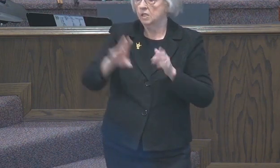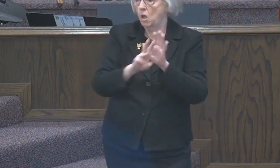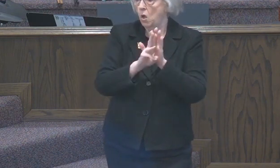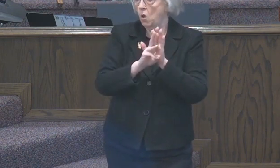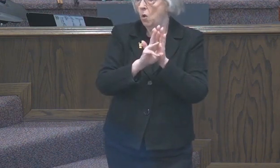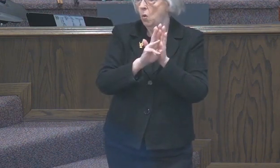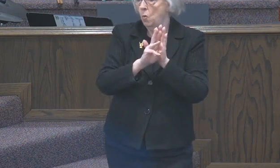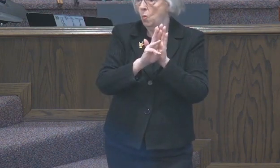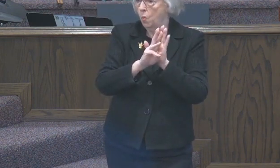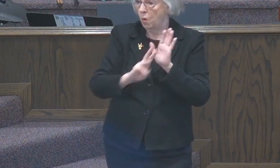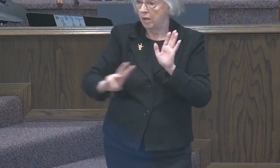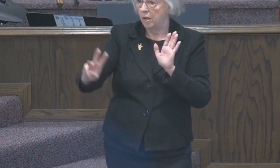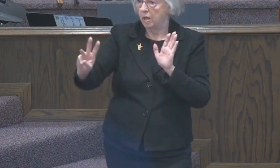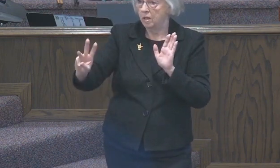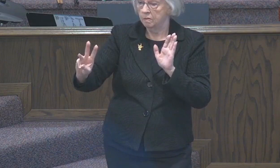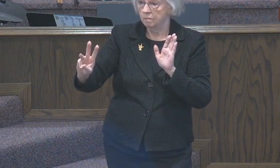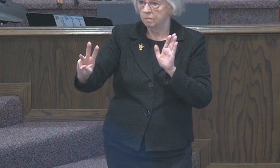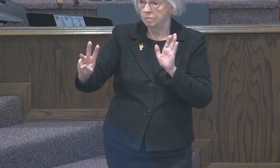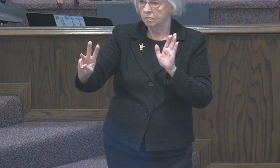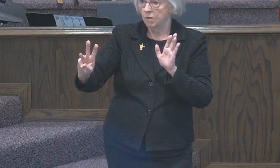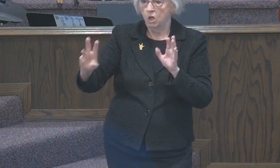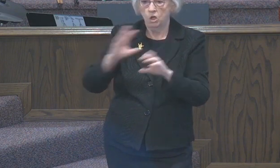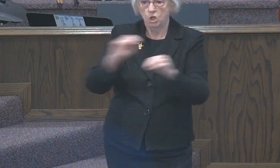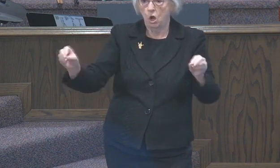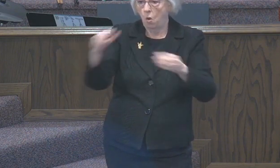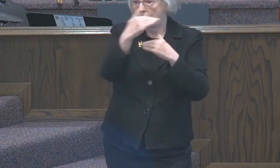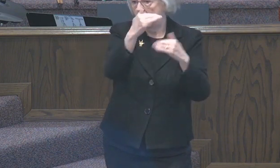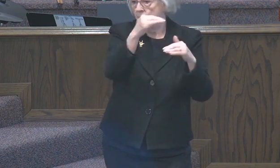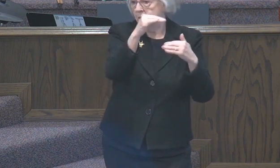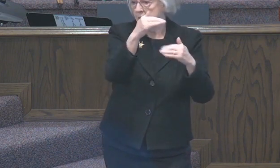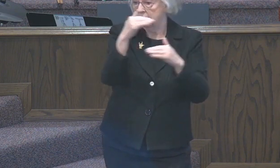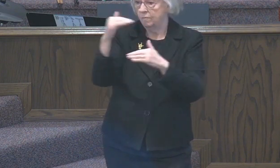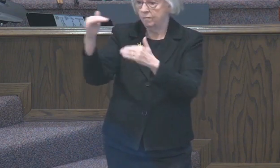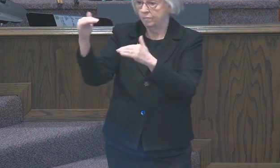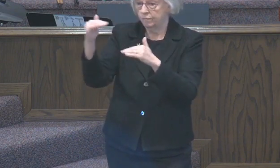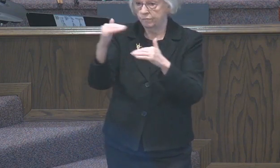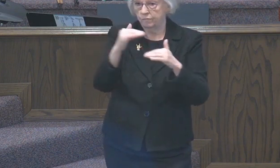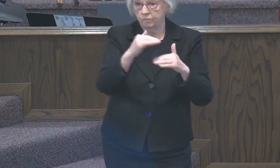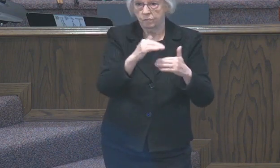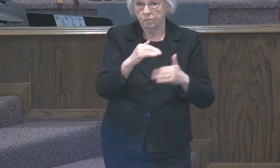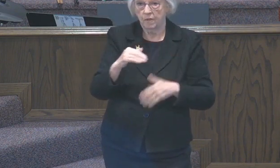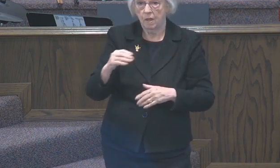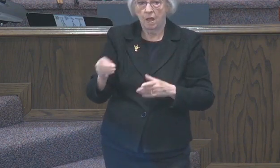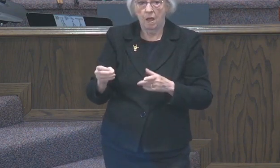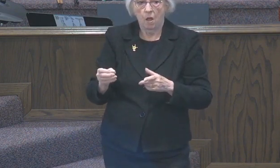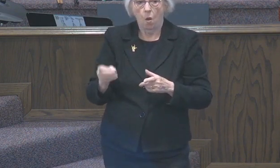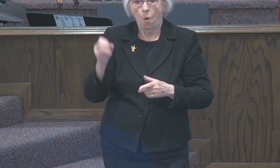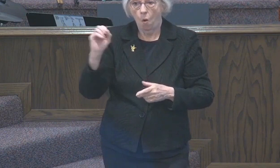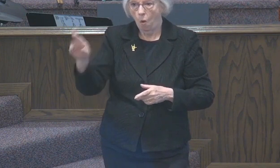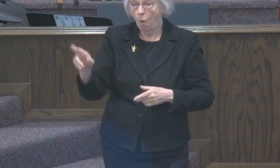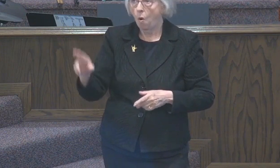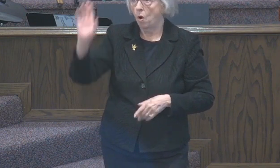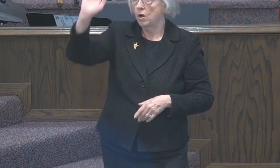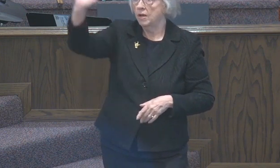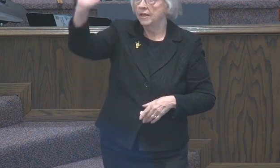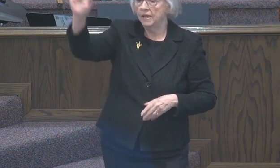and he spoke of his conditional will. All right? God's unconditional will for your life is that which is just going to be